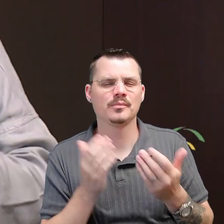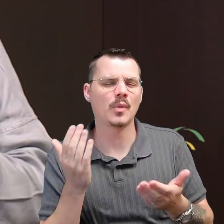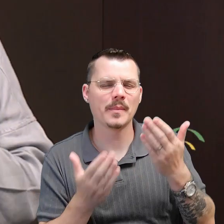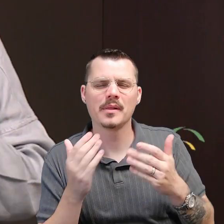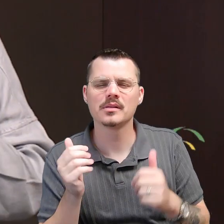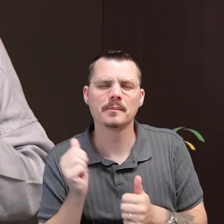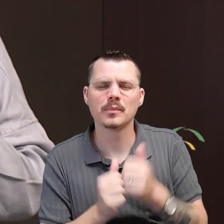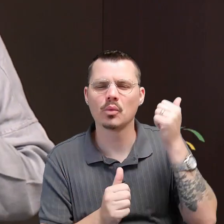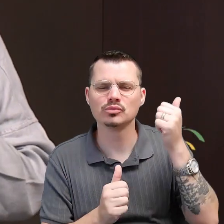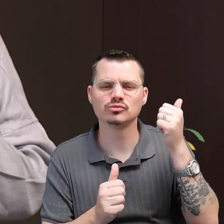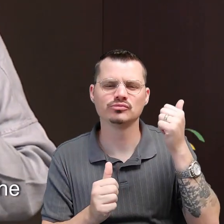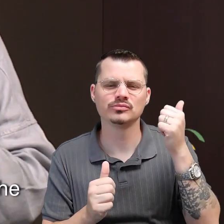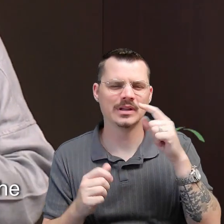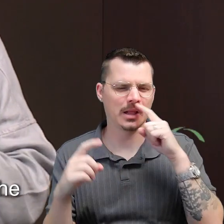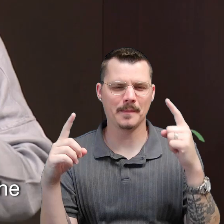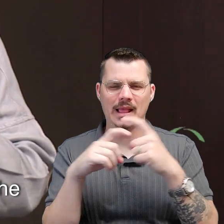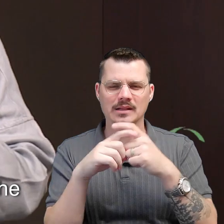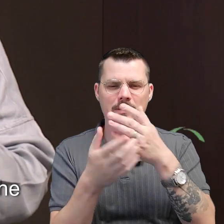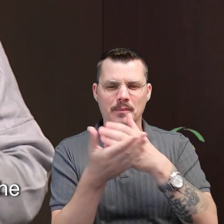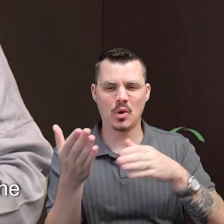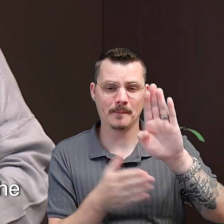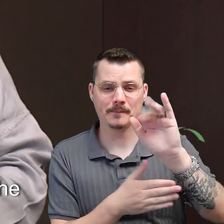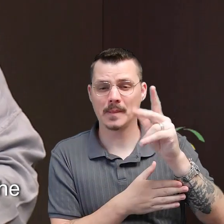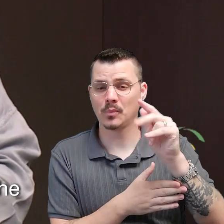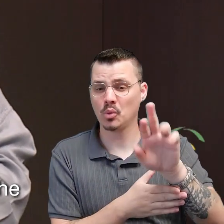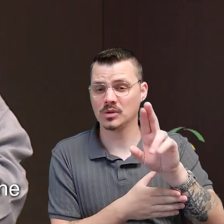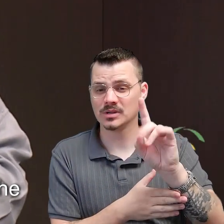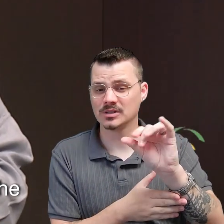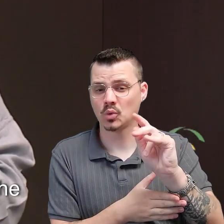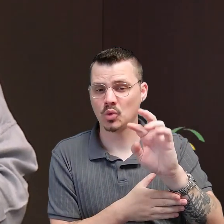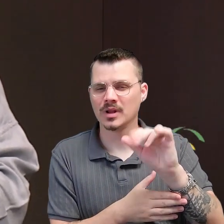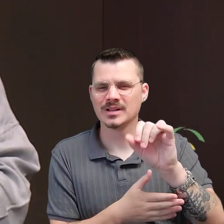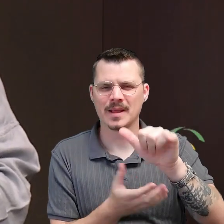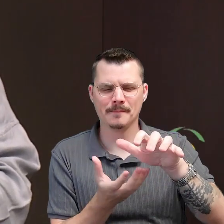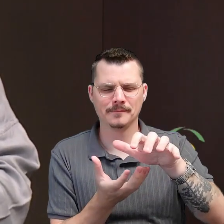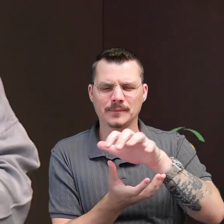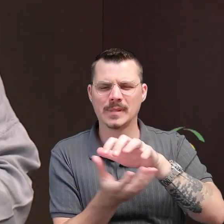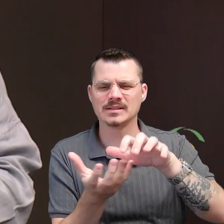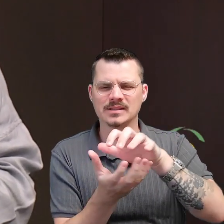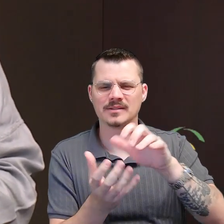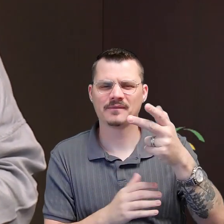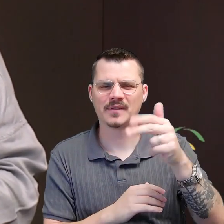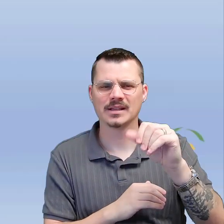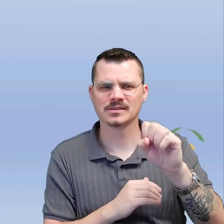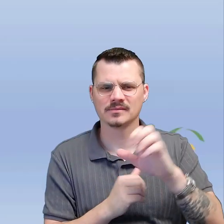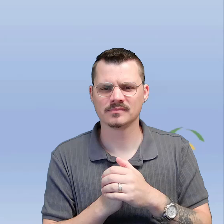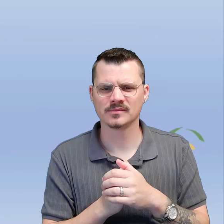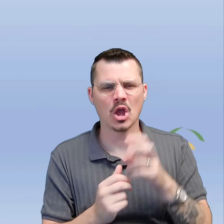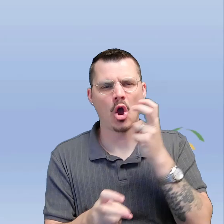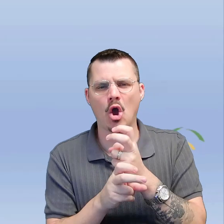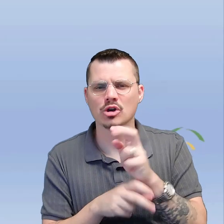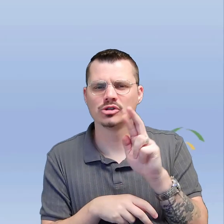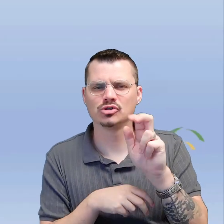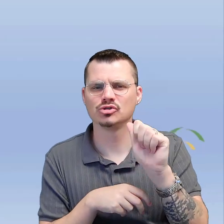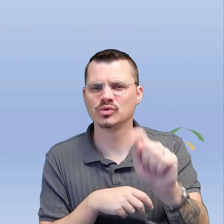Probably the most complex part of bipolar disorder is the mixed phase. Very hard